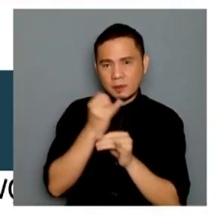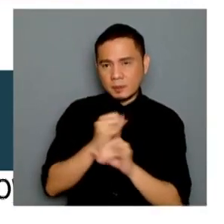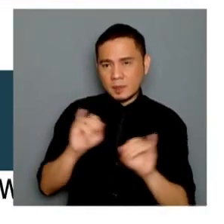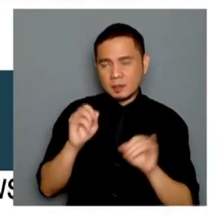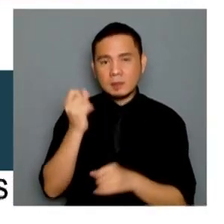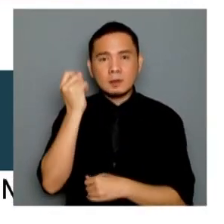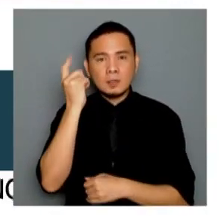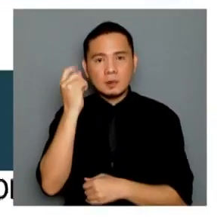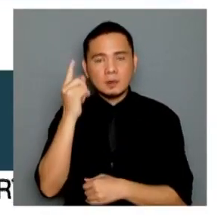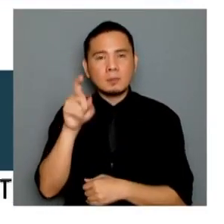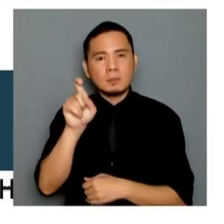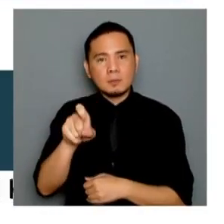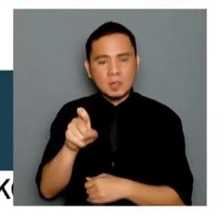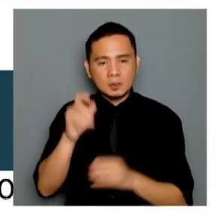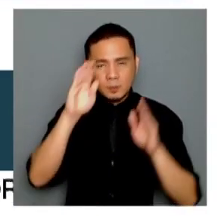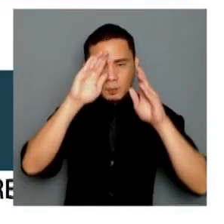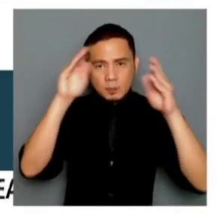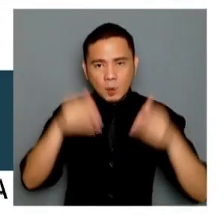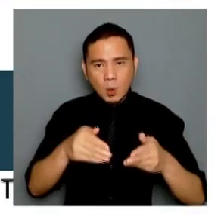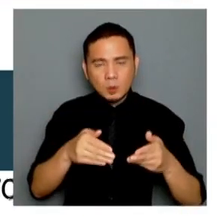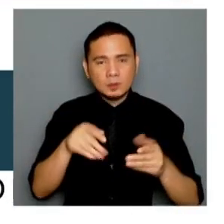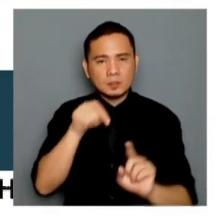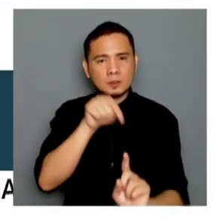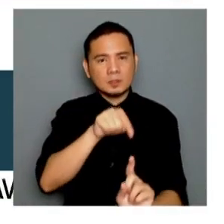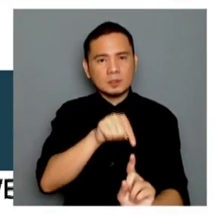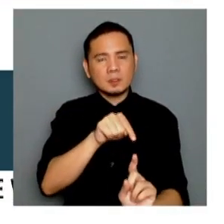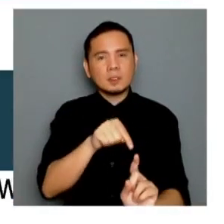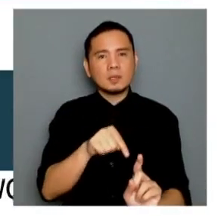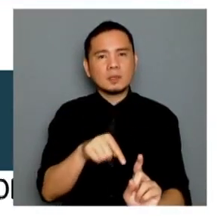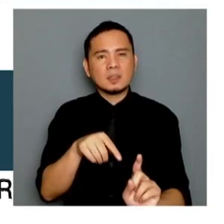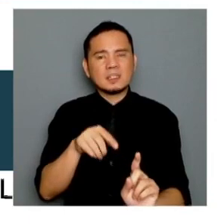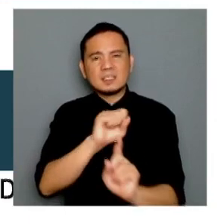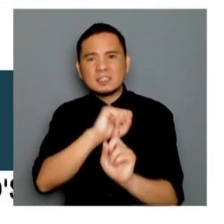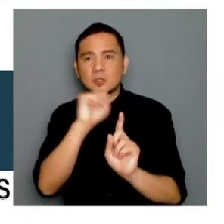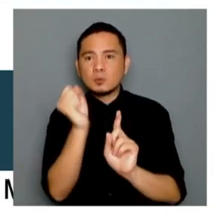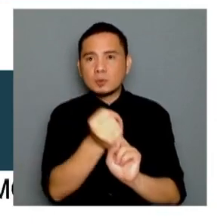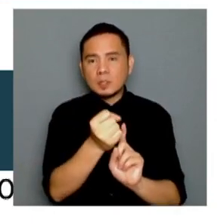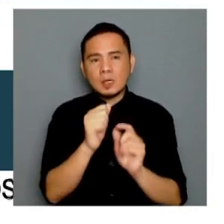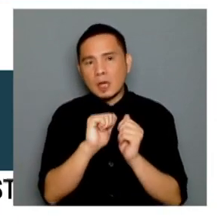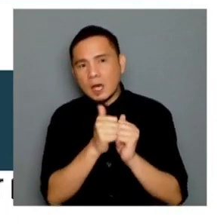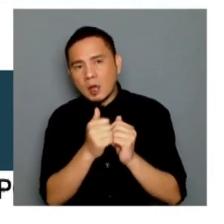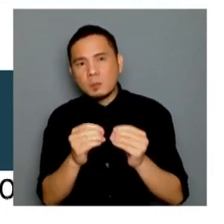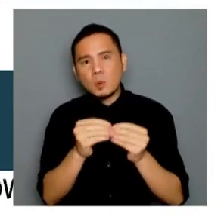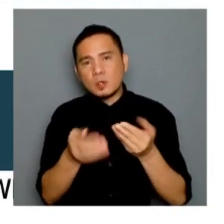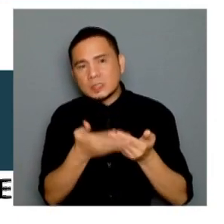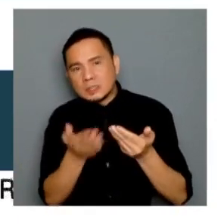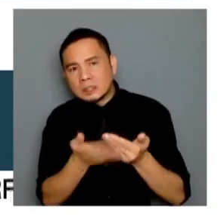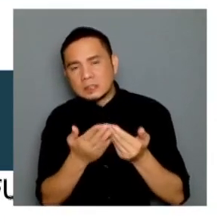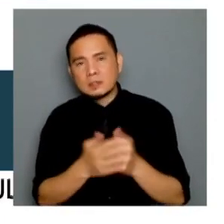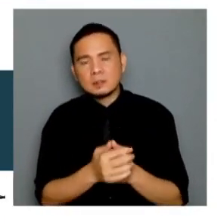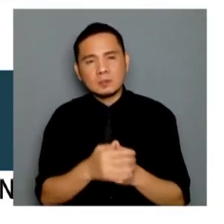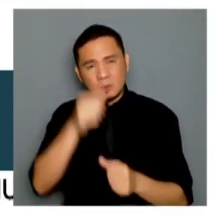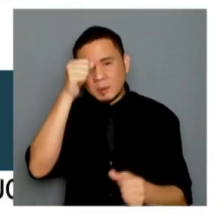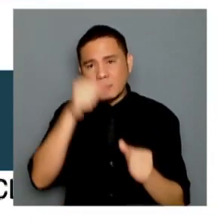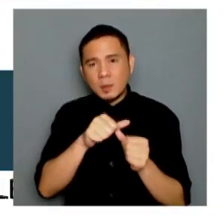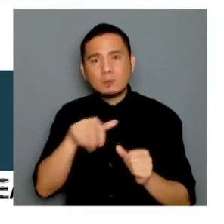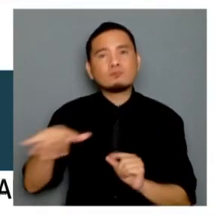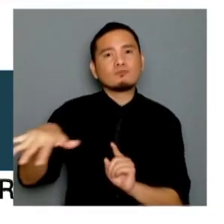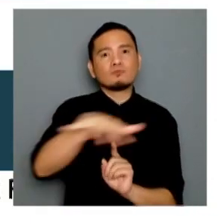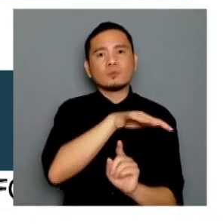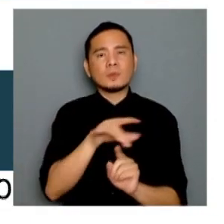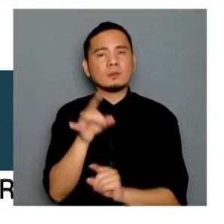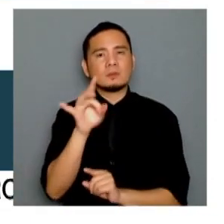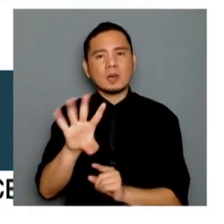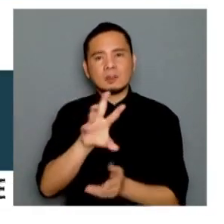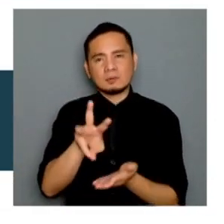look at the pragmatic situation here that we are one metropolis. So this has